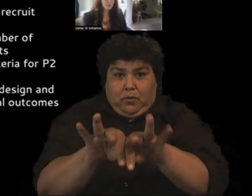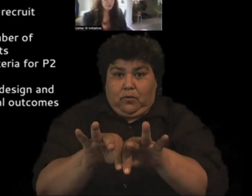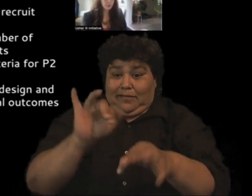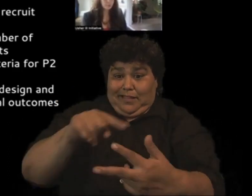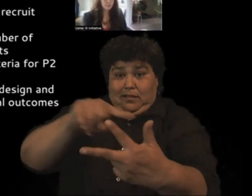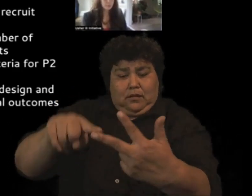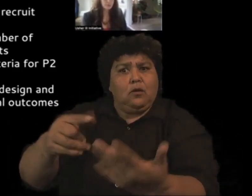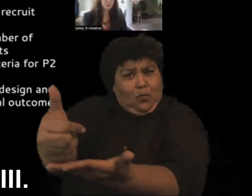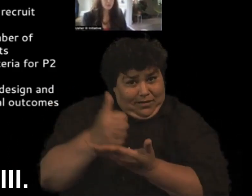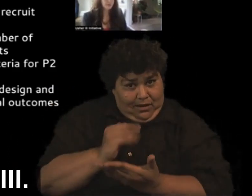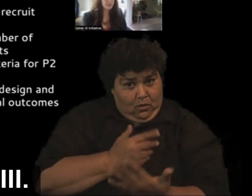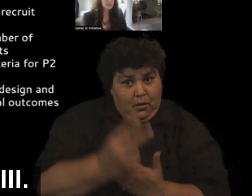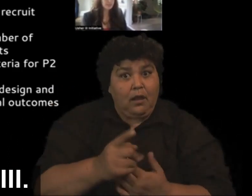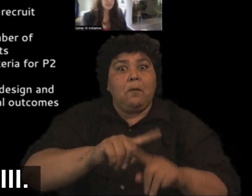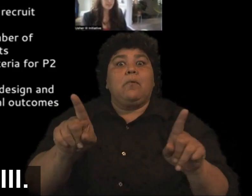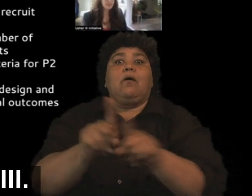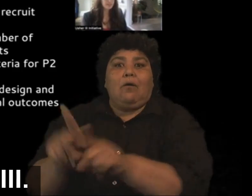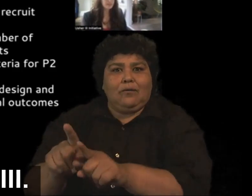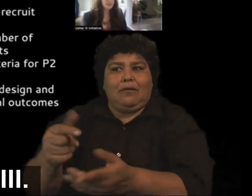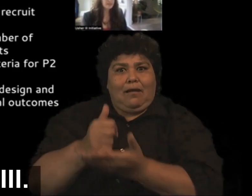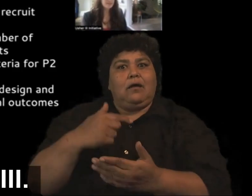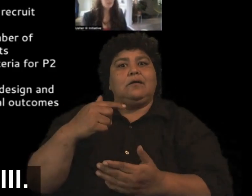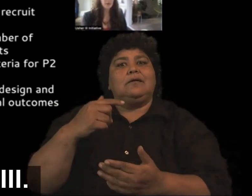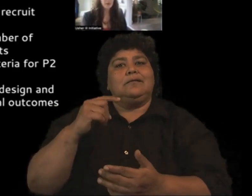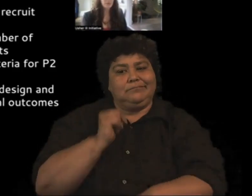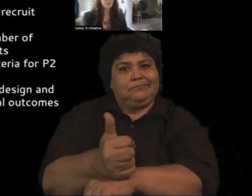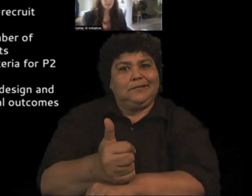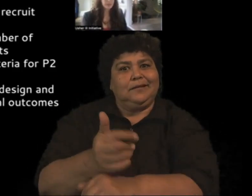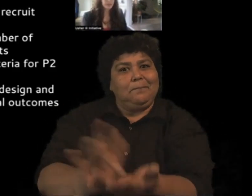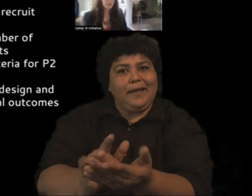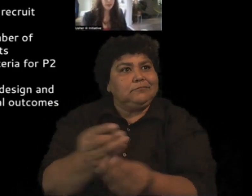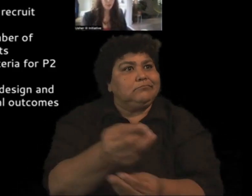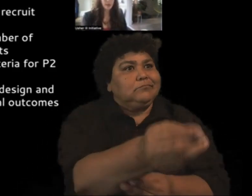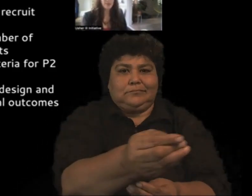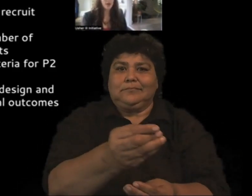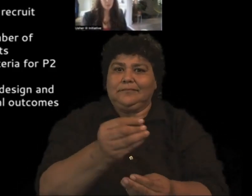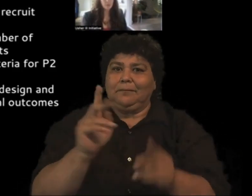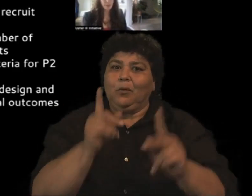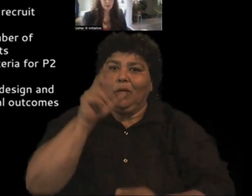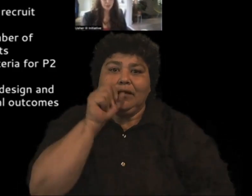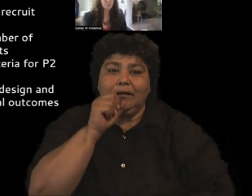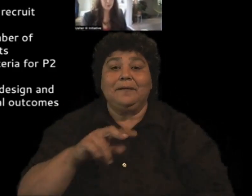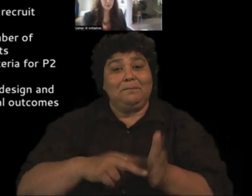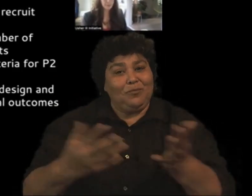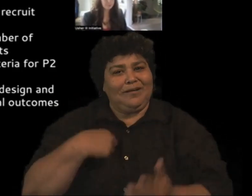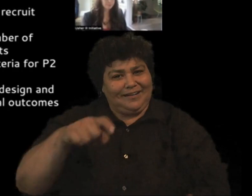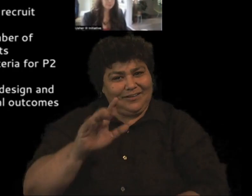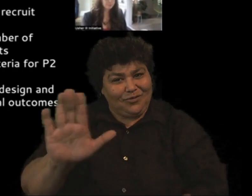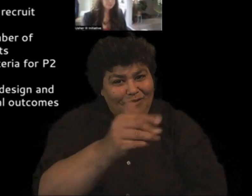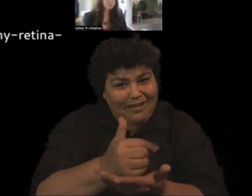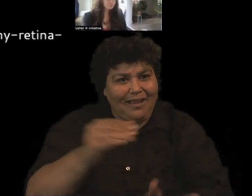therapeutic approach to the treatment of this disease. This is where we really need your help and the help of the patient community.